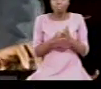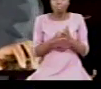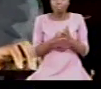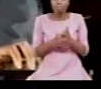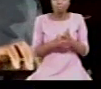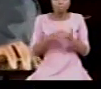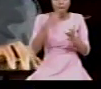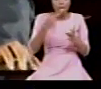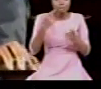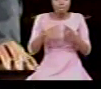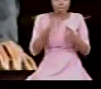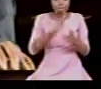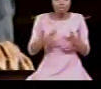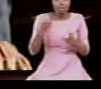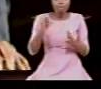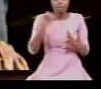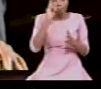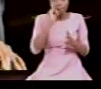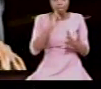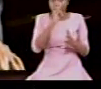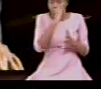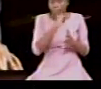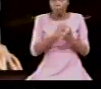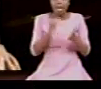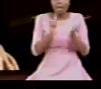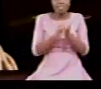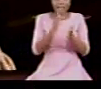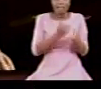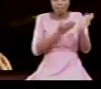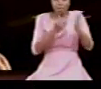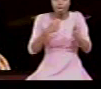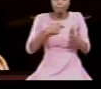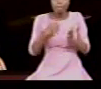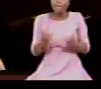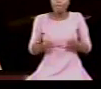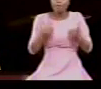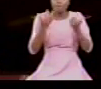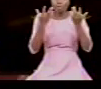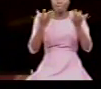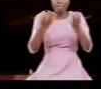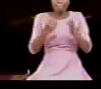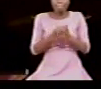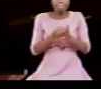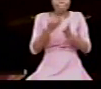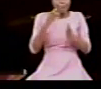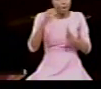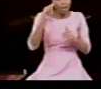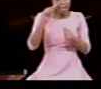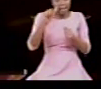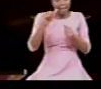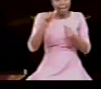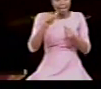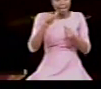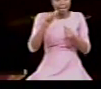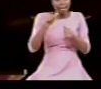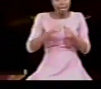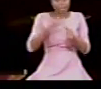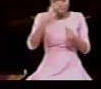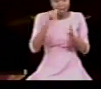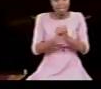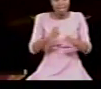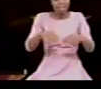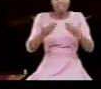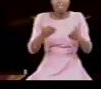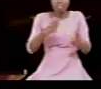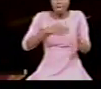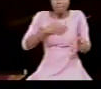speak unto the children of Israel that they bring me an offering of every man that giveth it willingly.